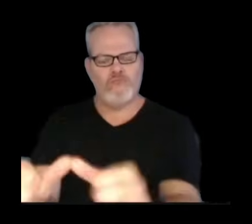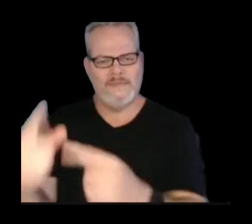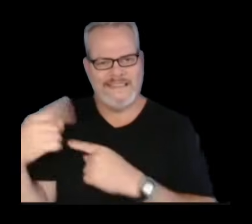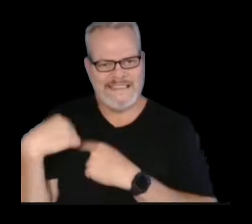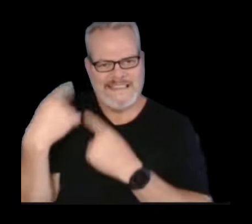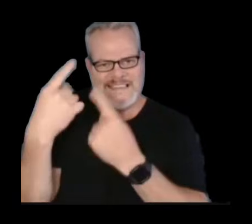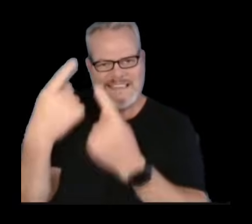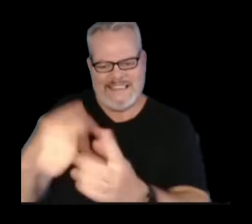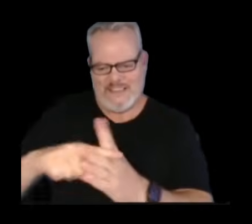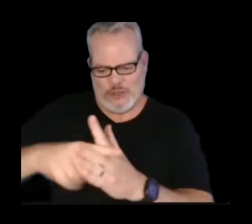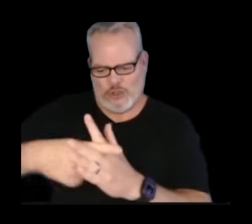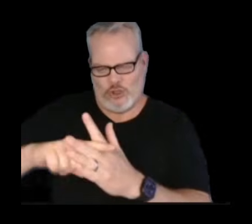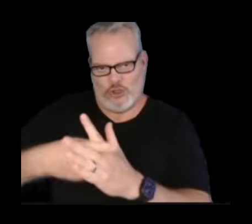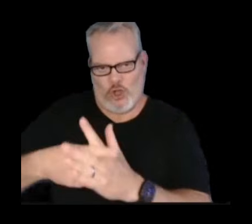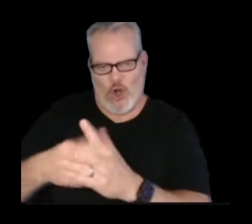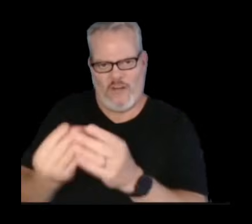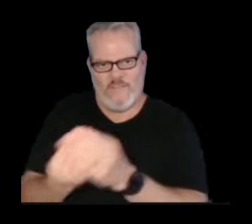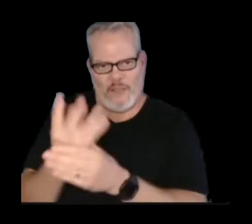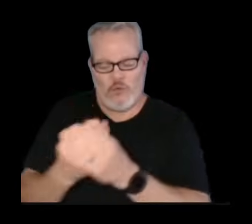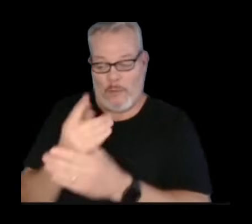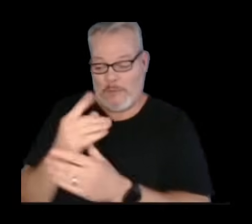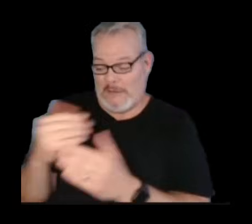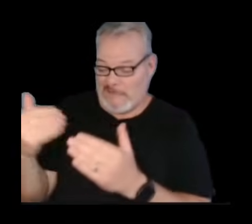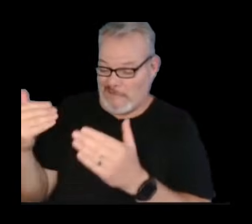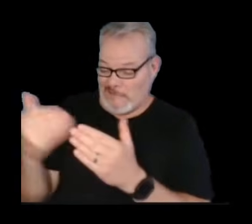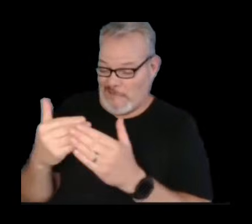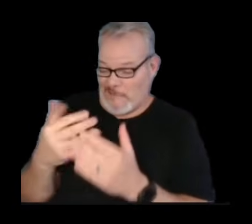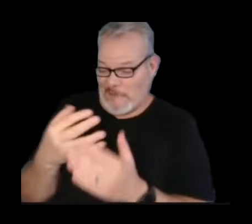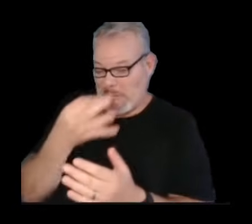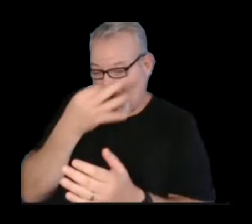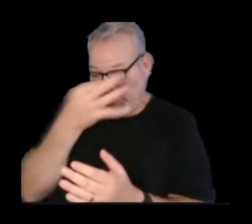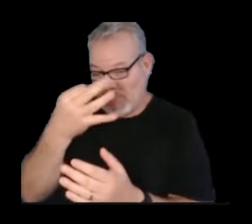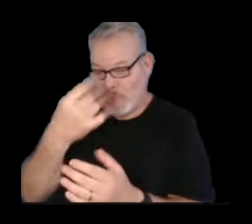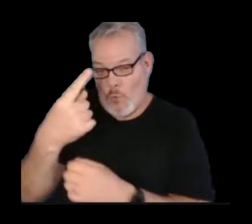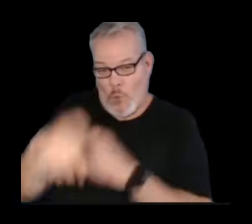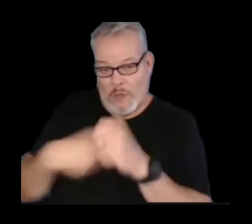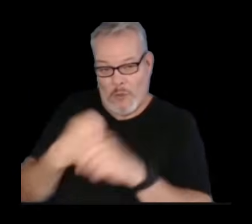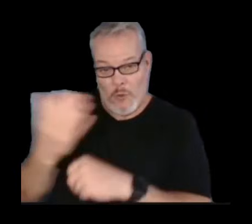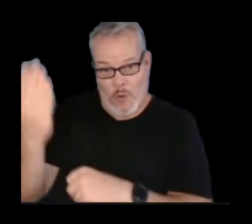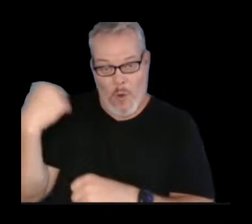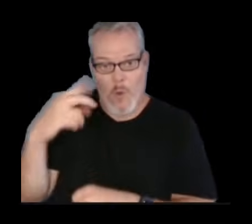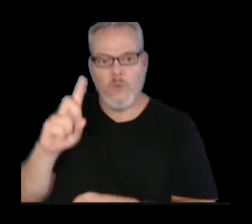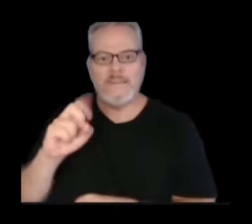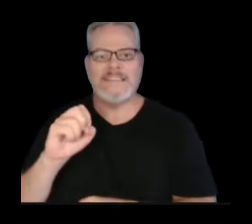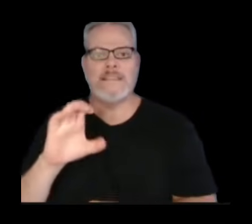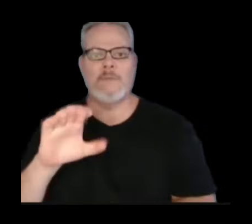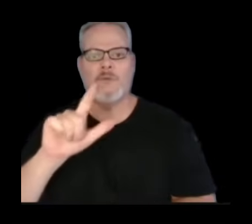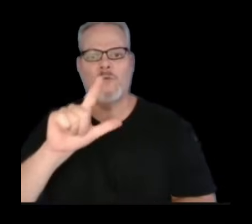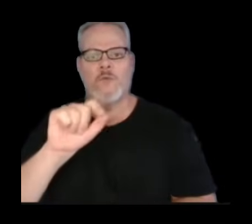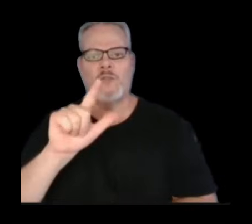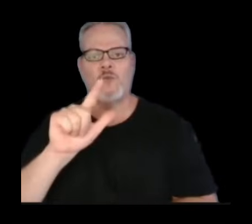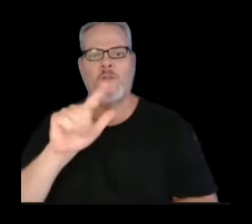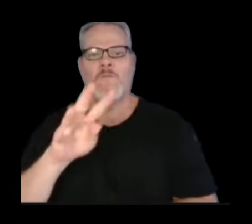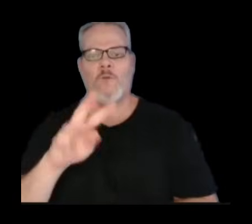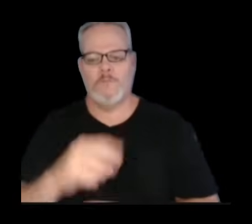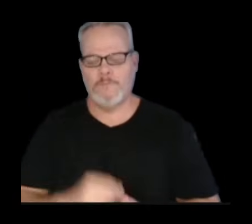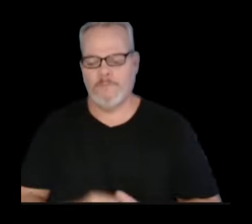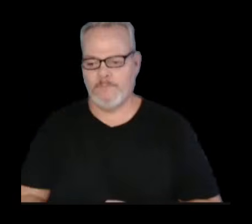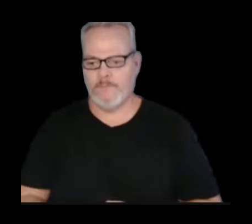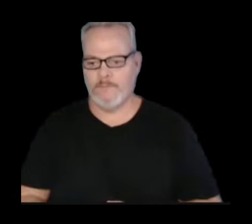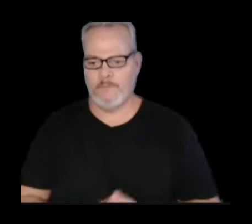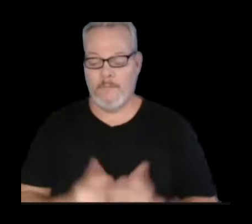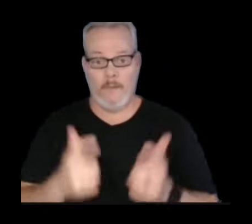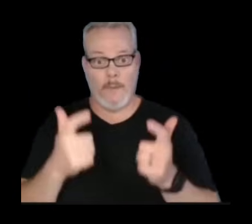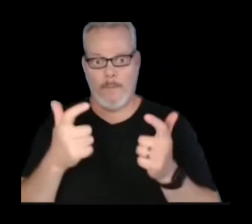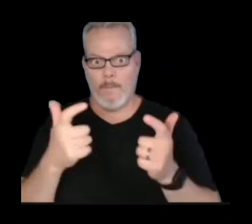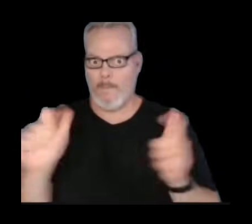eruption nearly a year ago in December of 2024. The biggest impact of people is